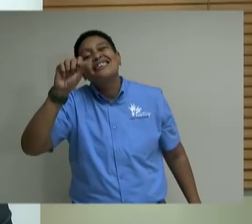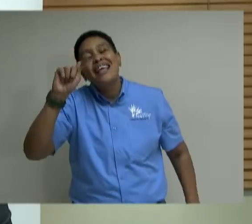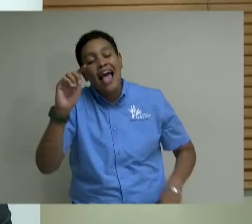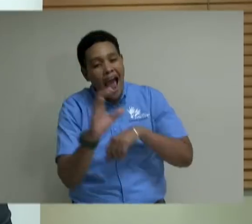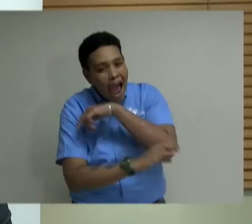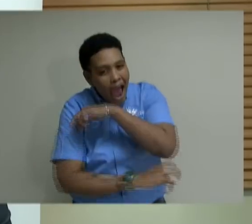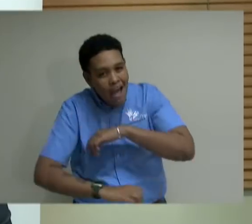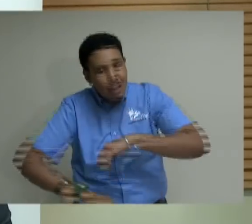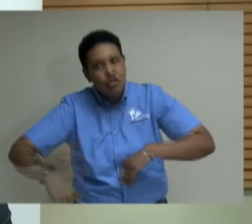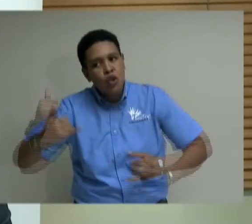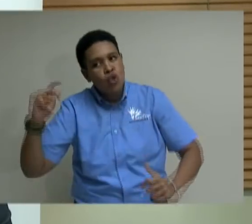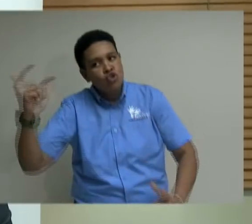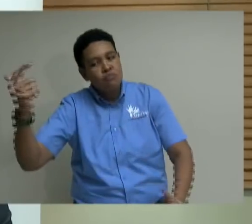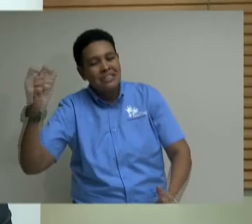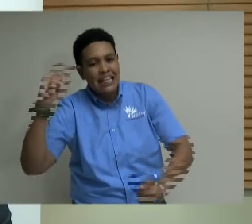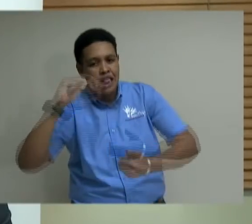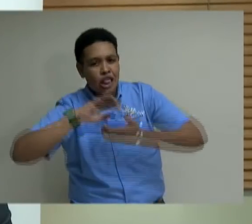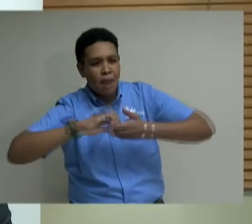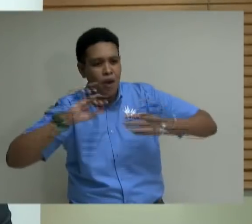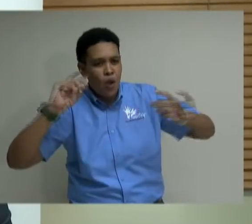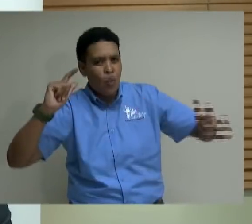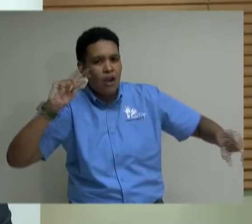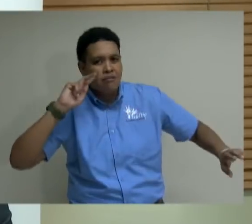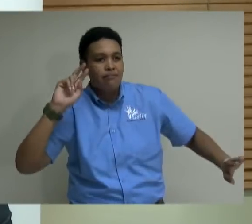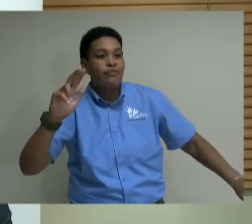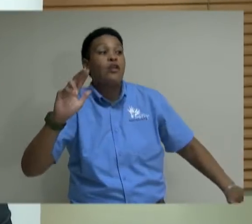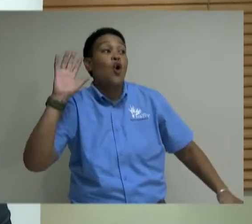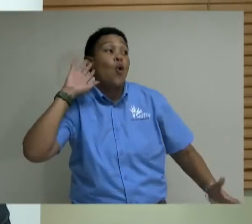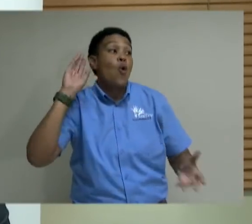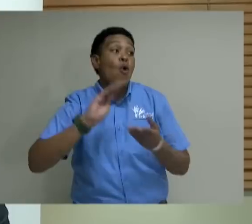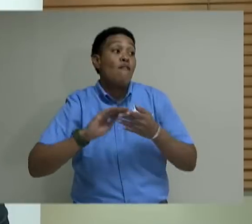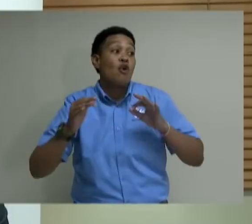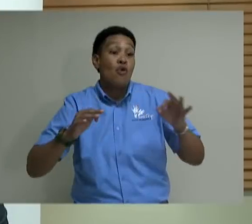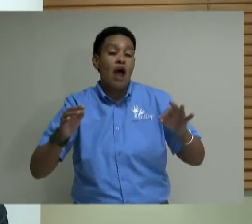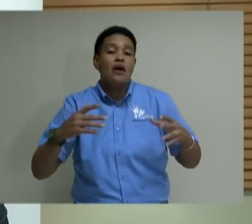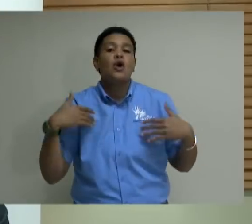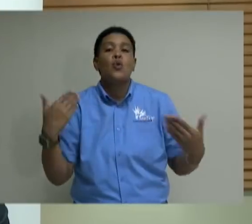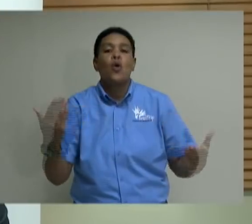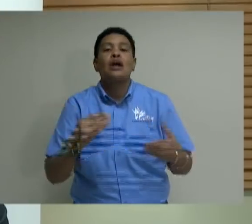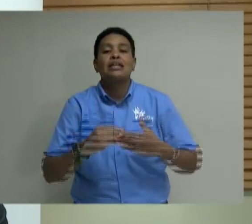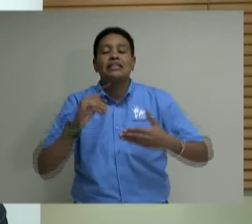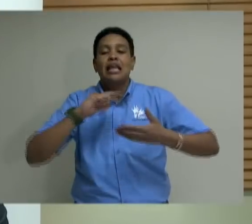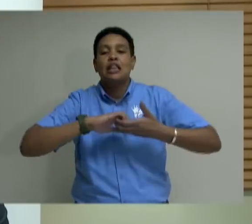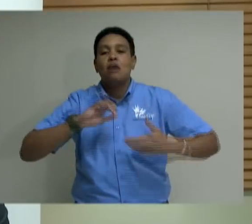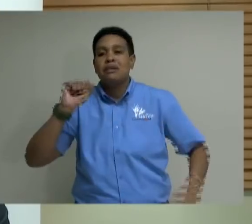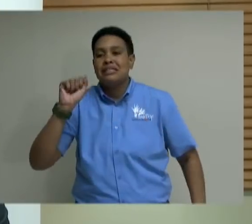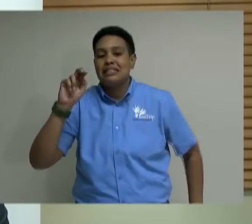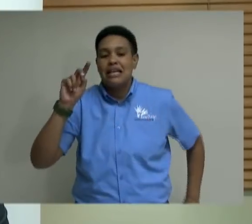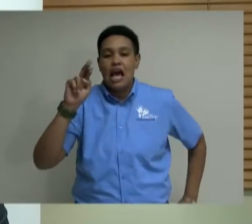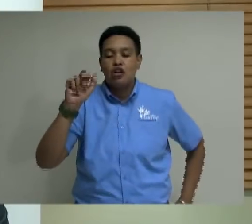a quick overview, and then we move right into St. Thomas. Dr. Sandra Chambers, you're online.